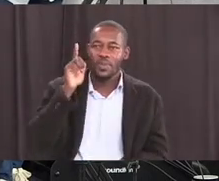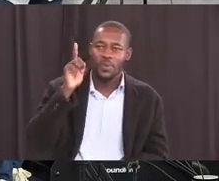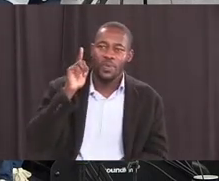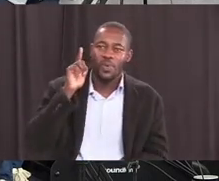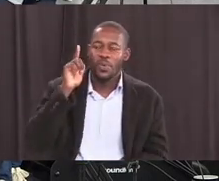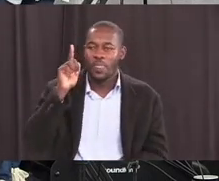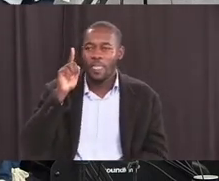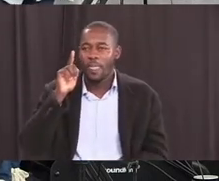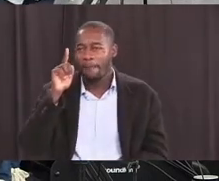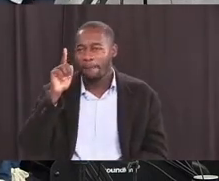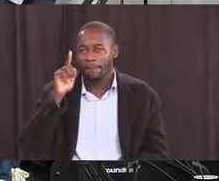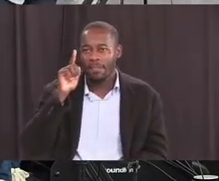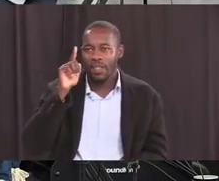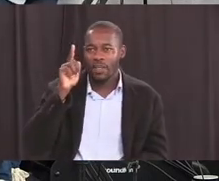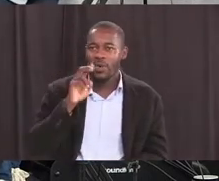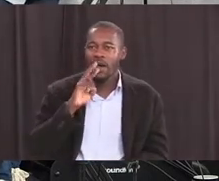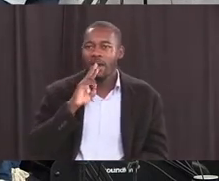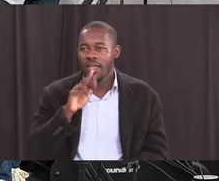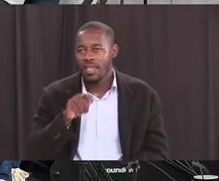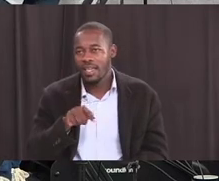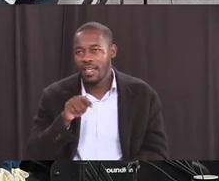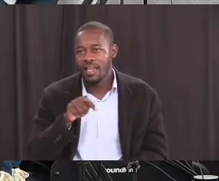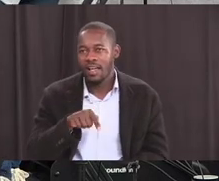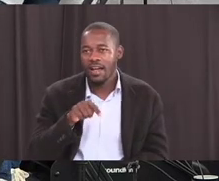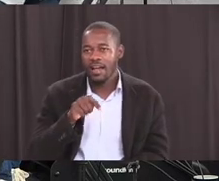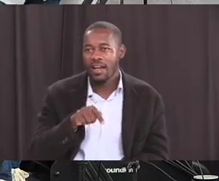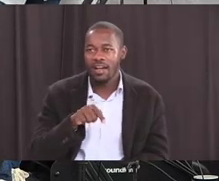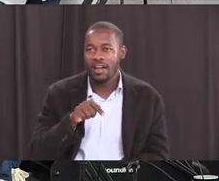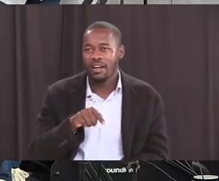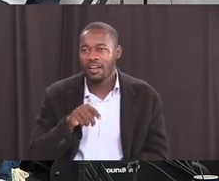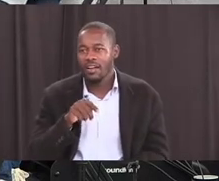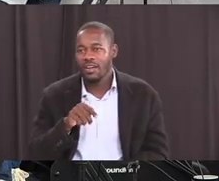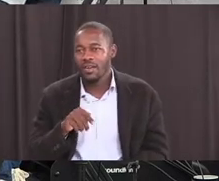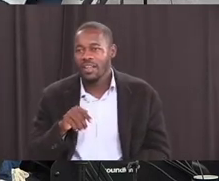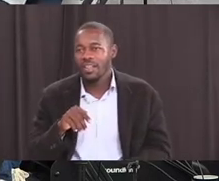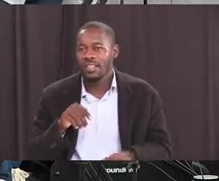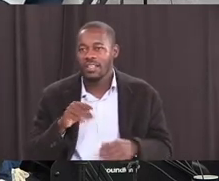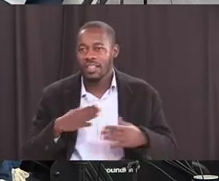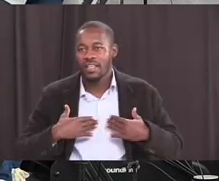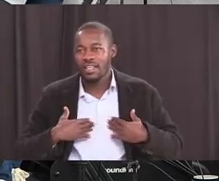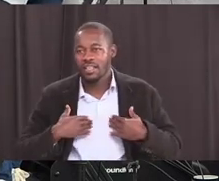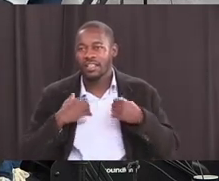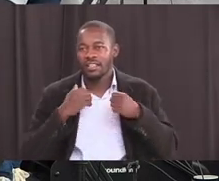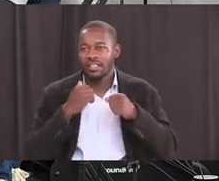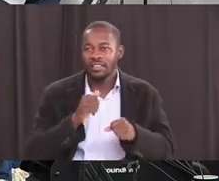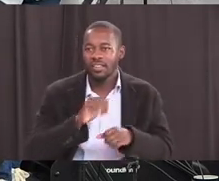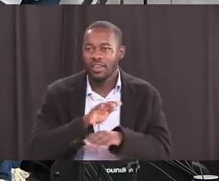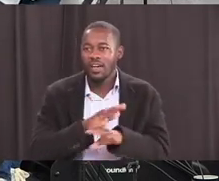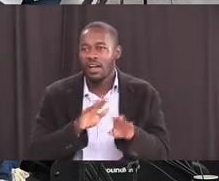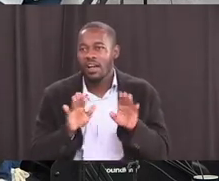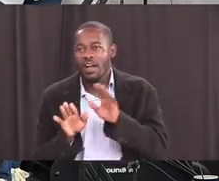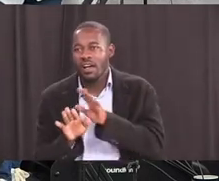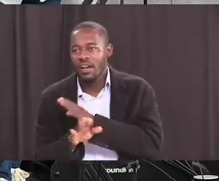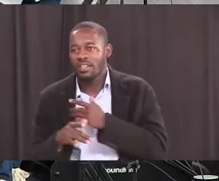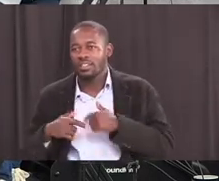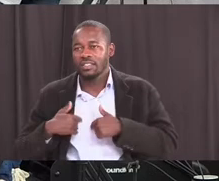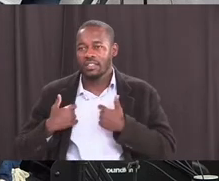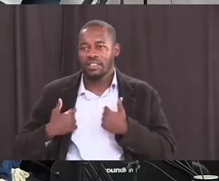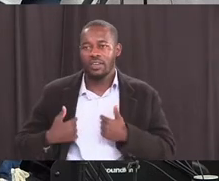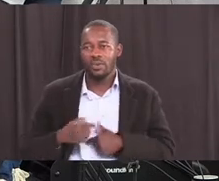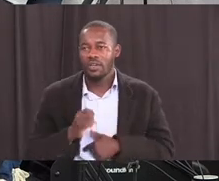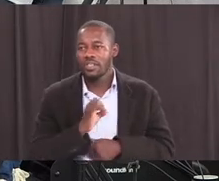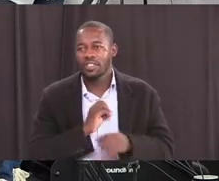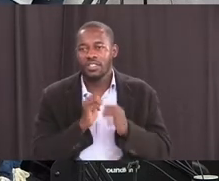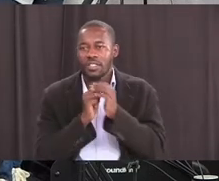Worship you. You are here, healing every heart.